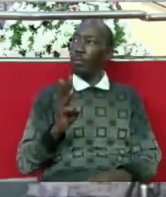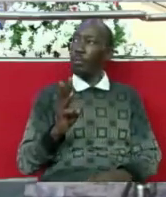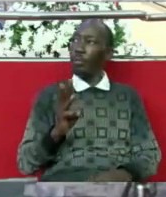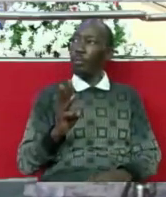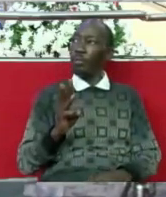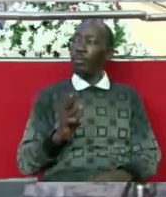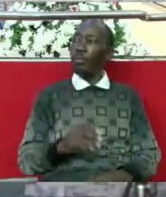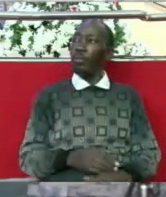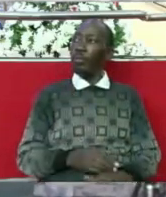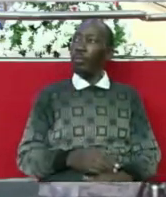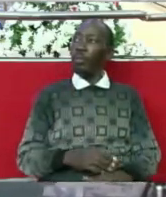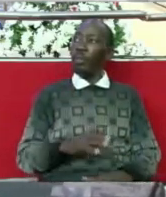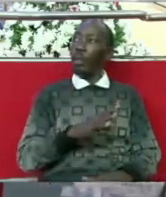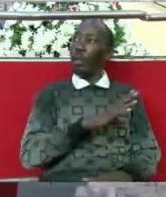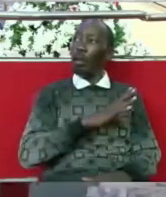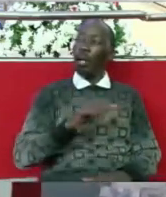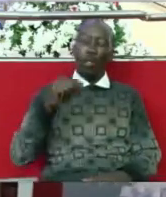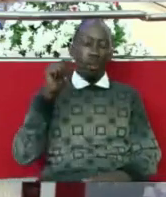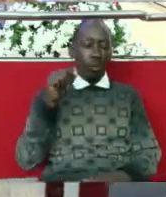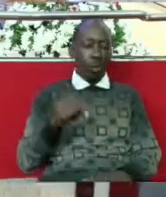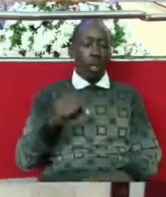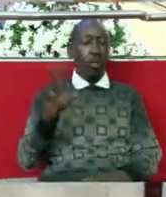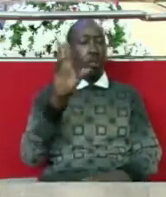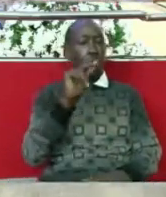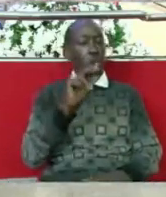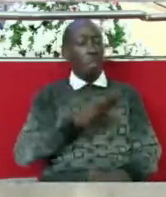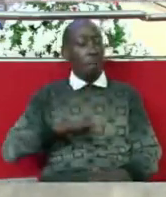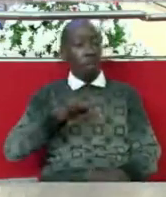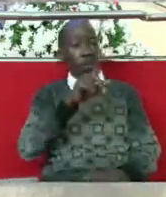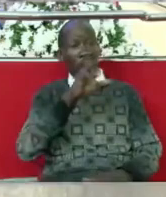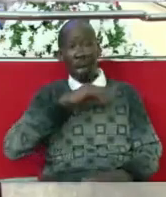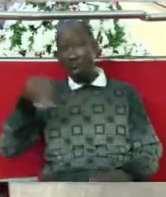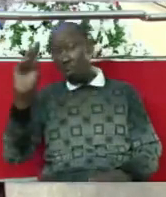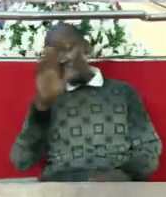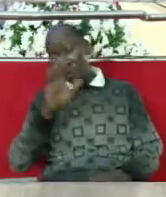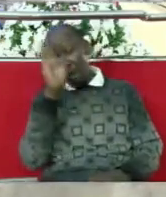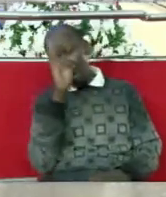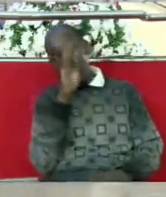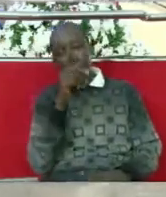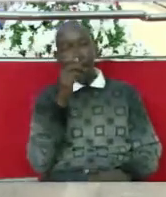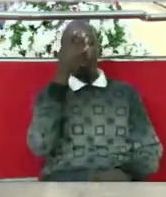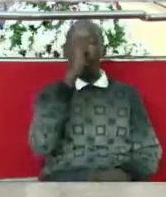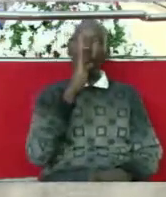And realize, I've said, there's no place you can go and hide from him.